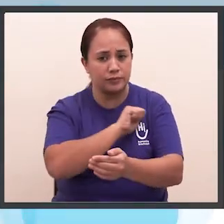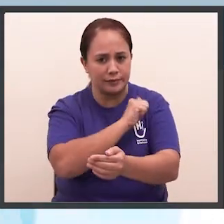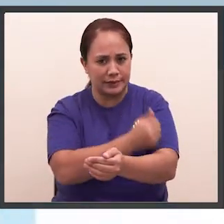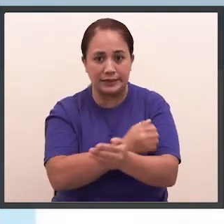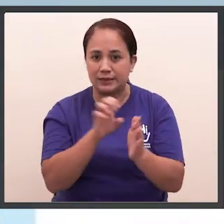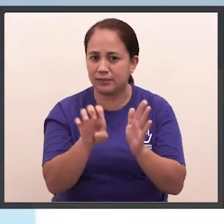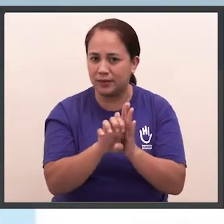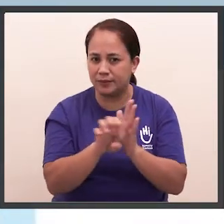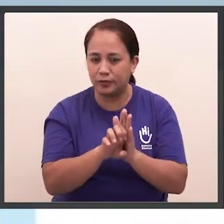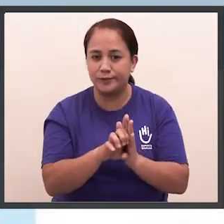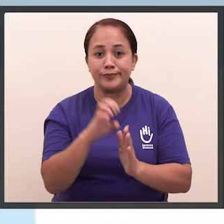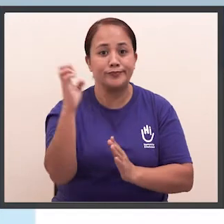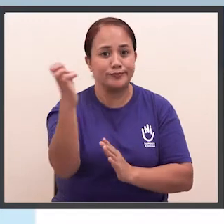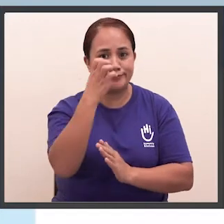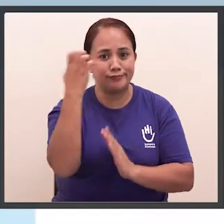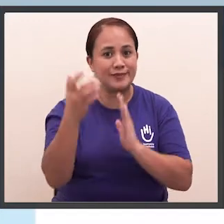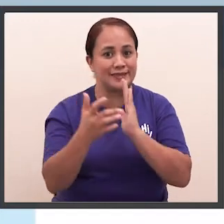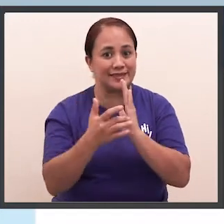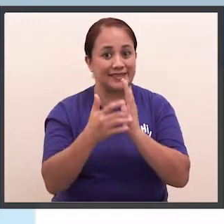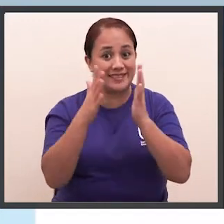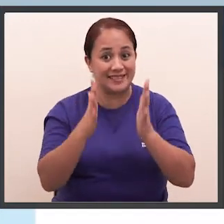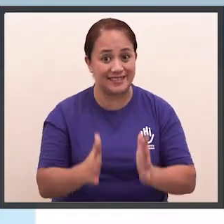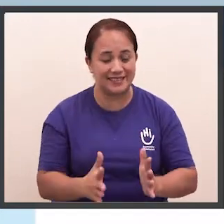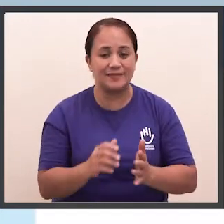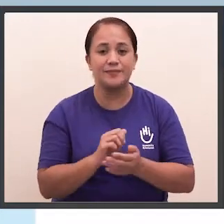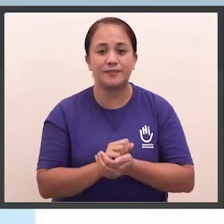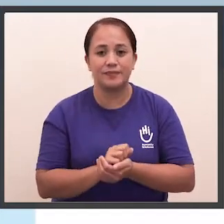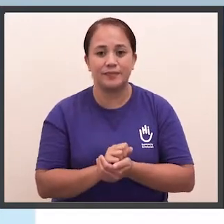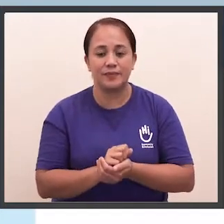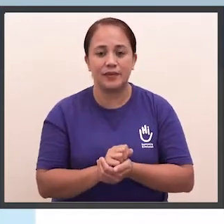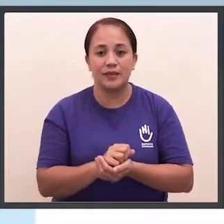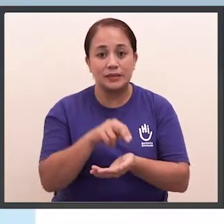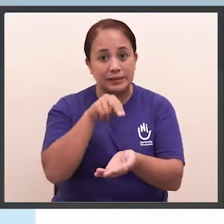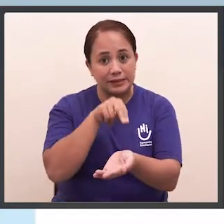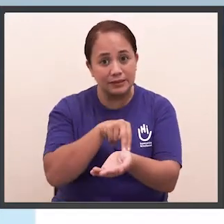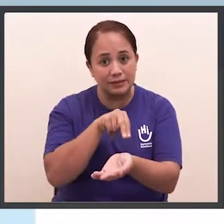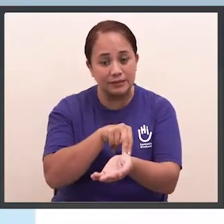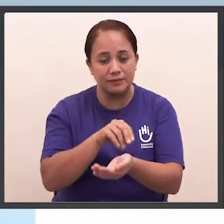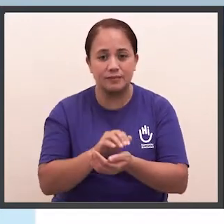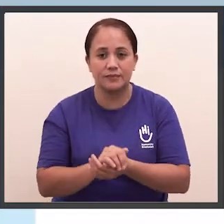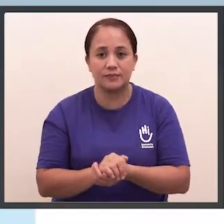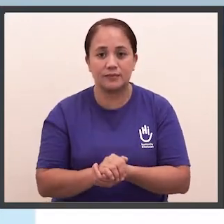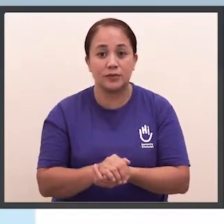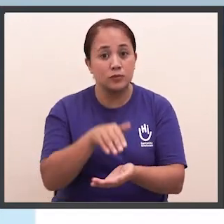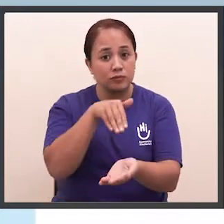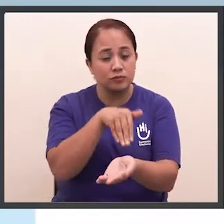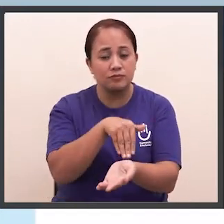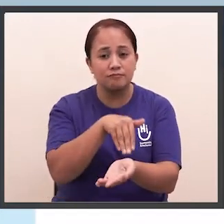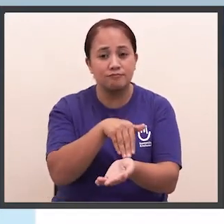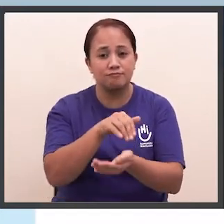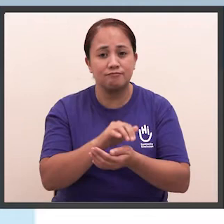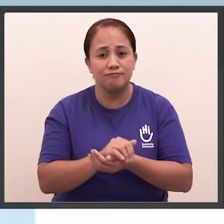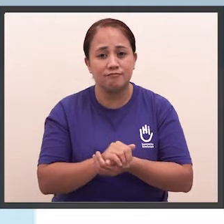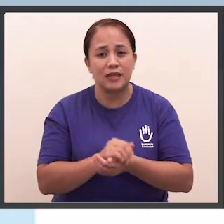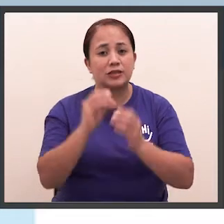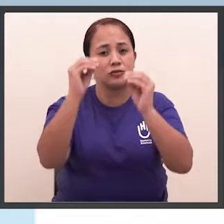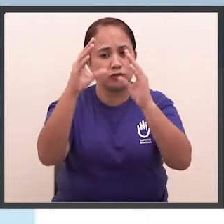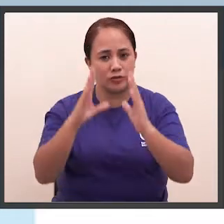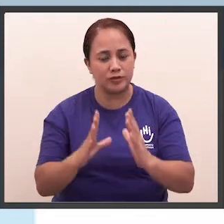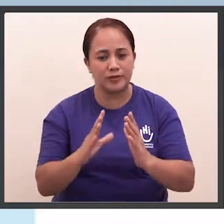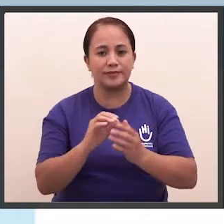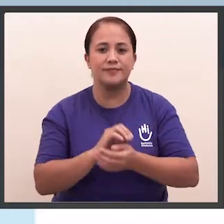authorities such as first aid responders, nurses, doctors,